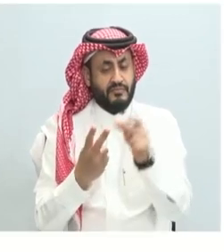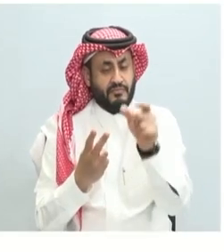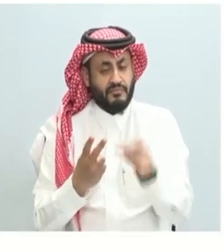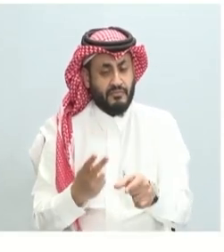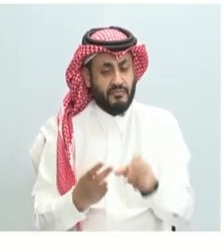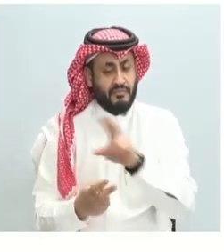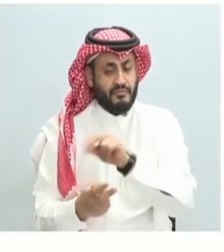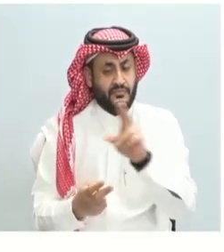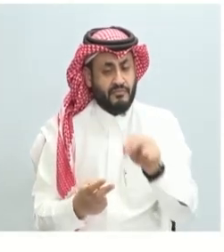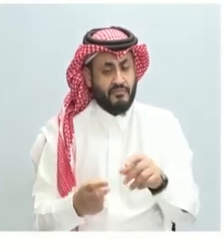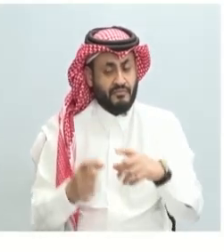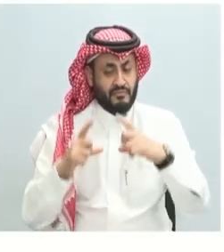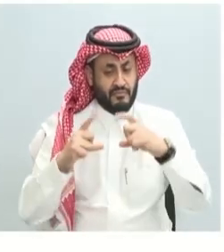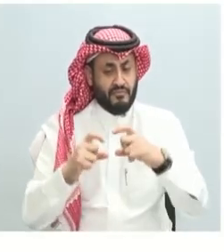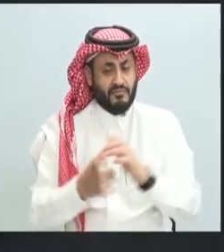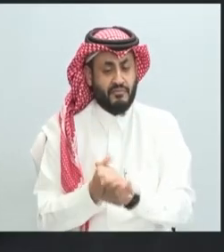number two